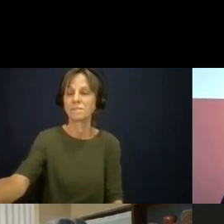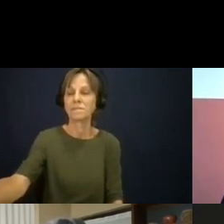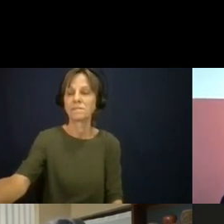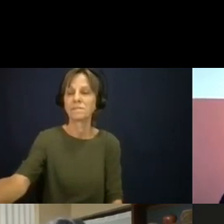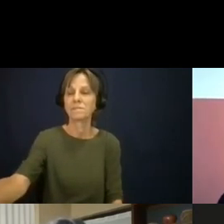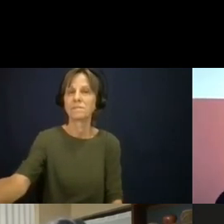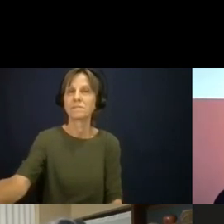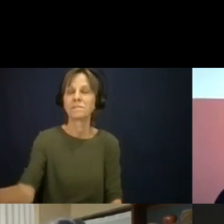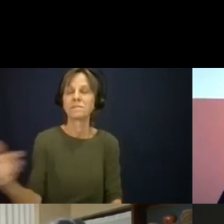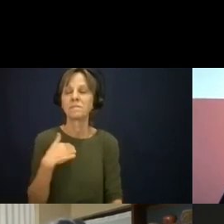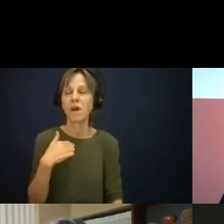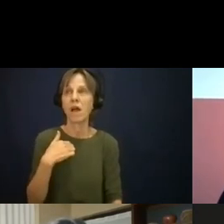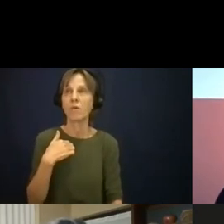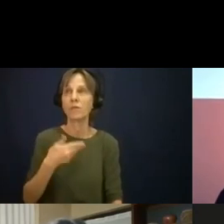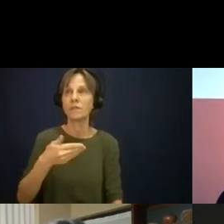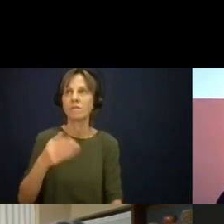by